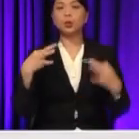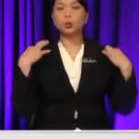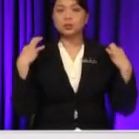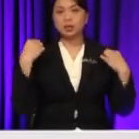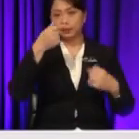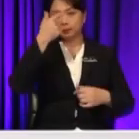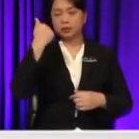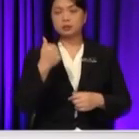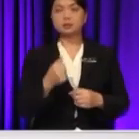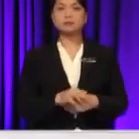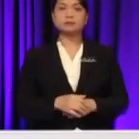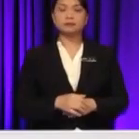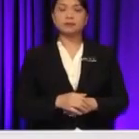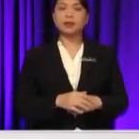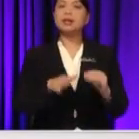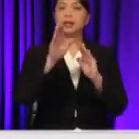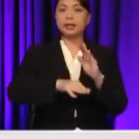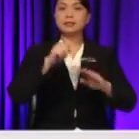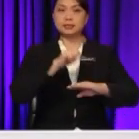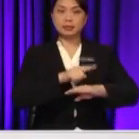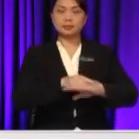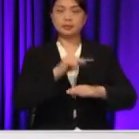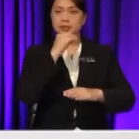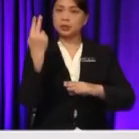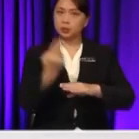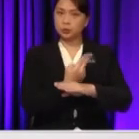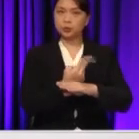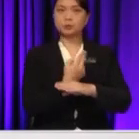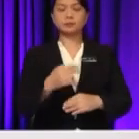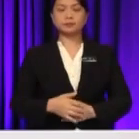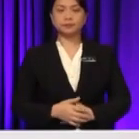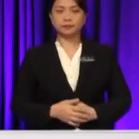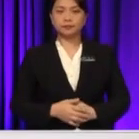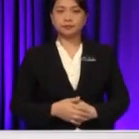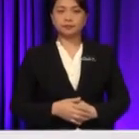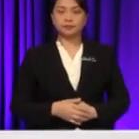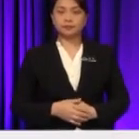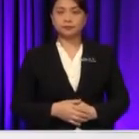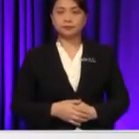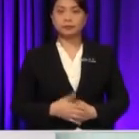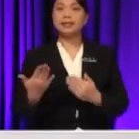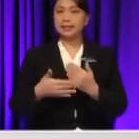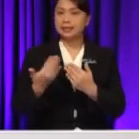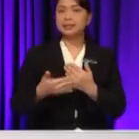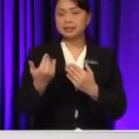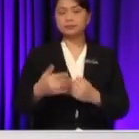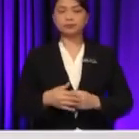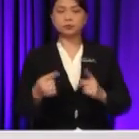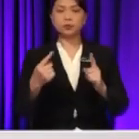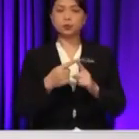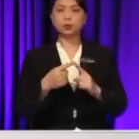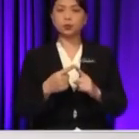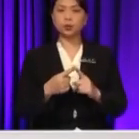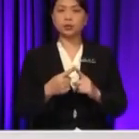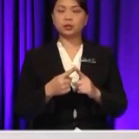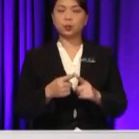my day. Okay, so you prefer to wear casual clothes because it is simpler and it's easy or maybe less time consuming